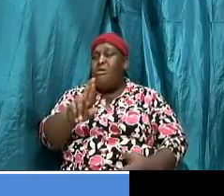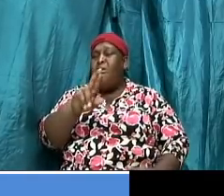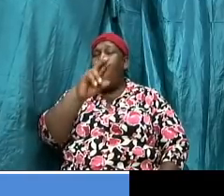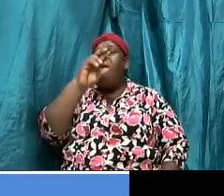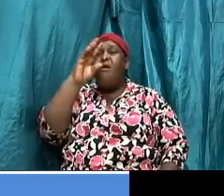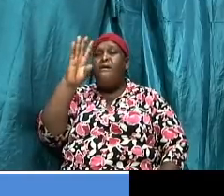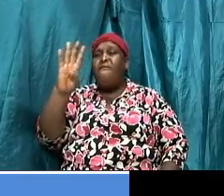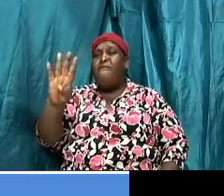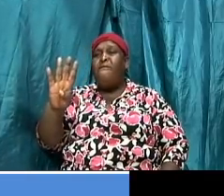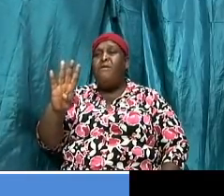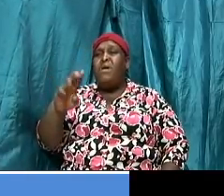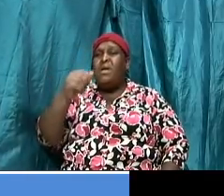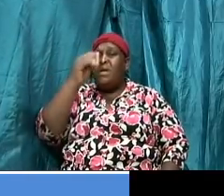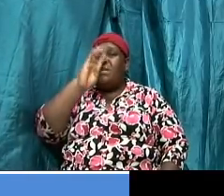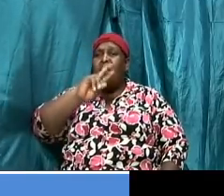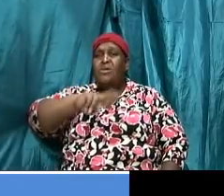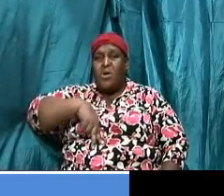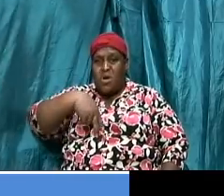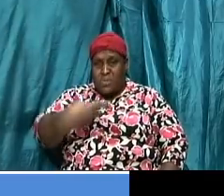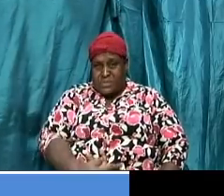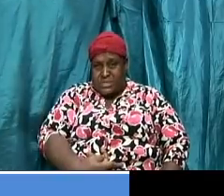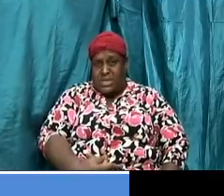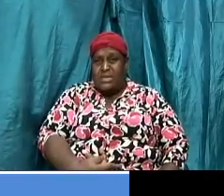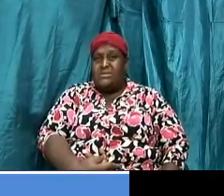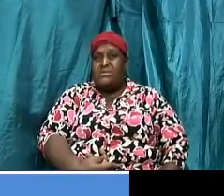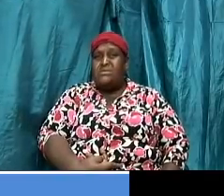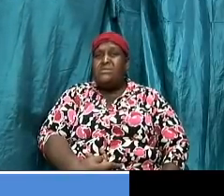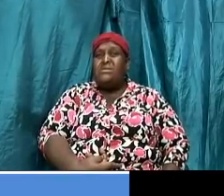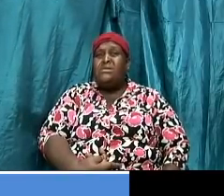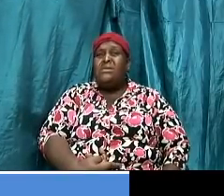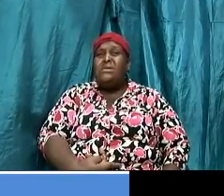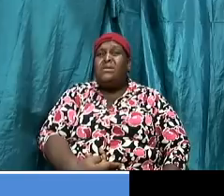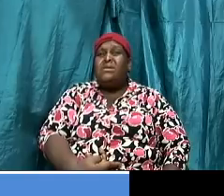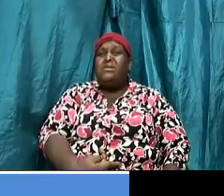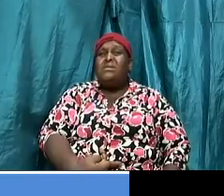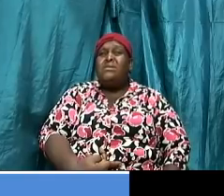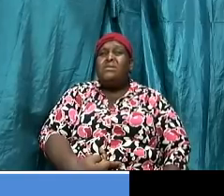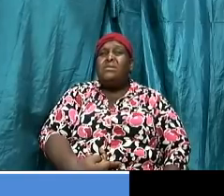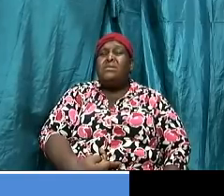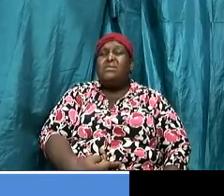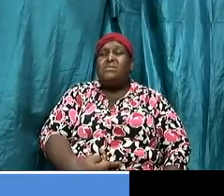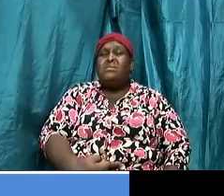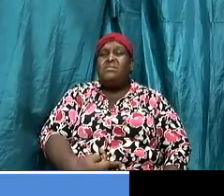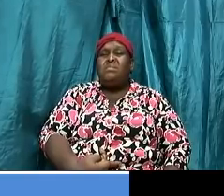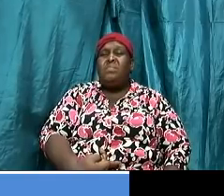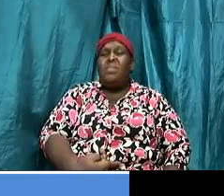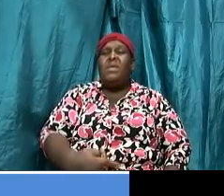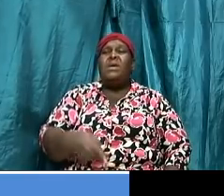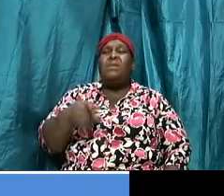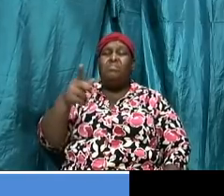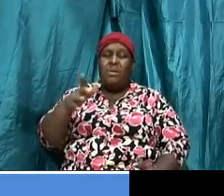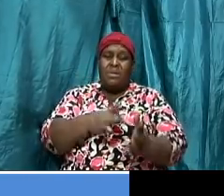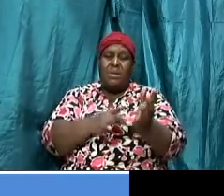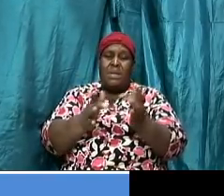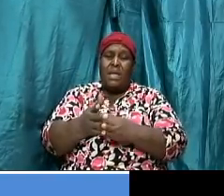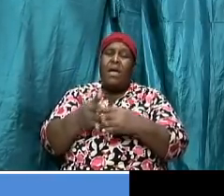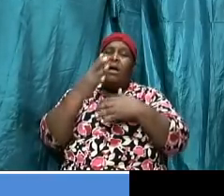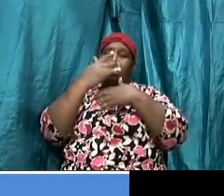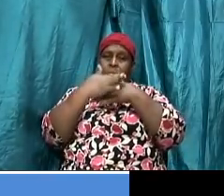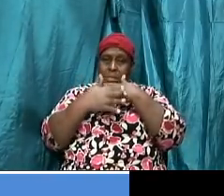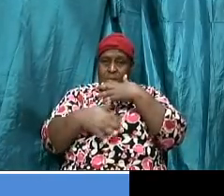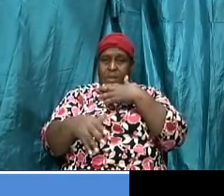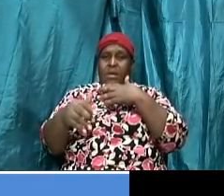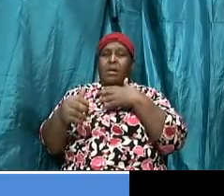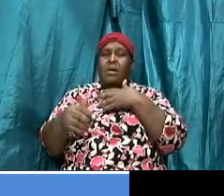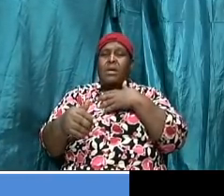upset. And God he got a mark because of what he did. And the Bible talks about the blood of